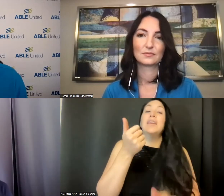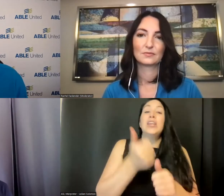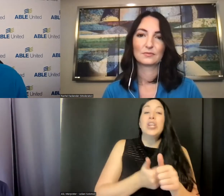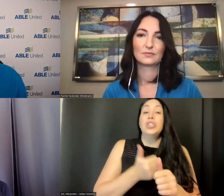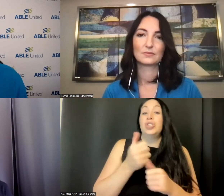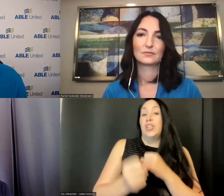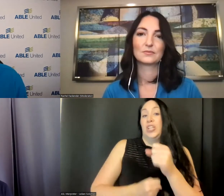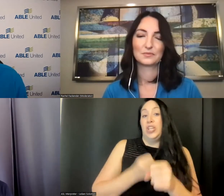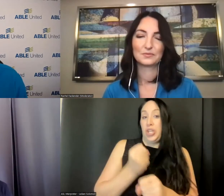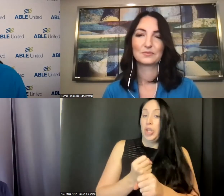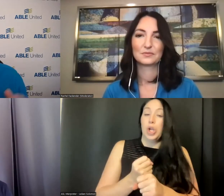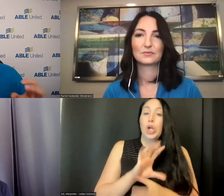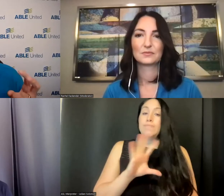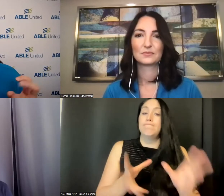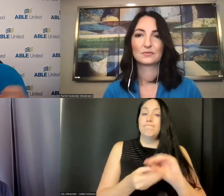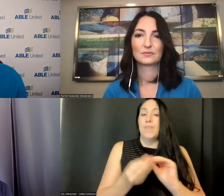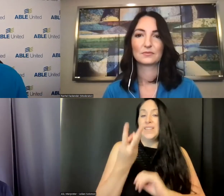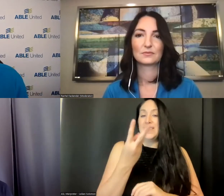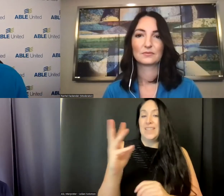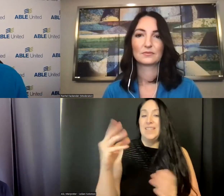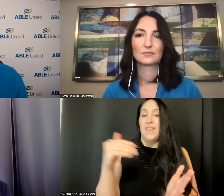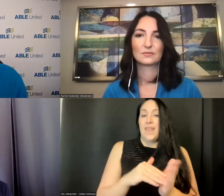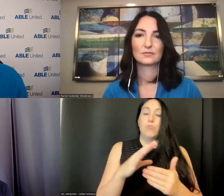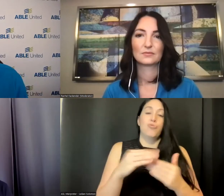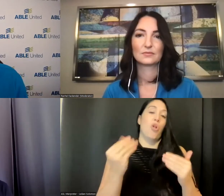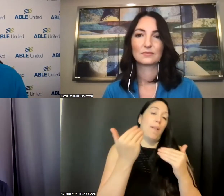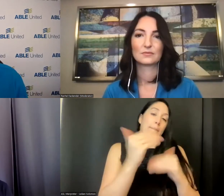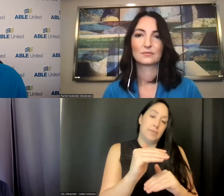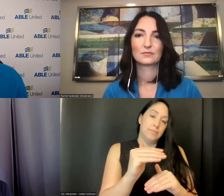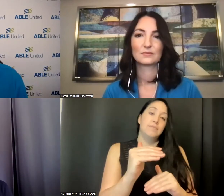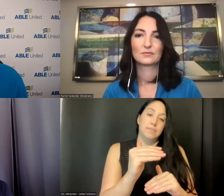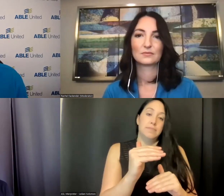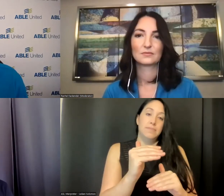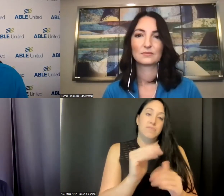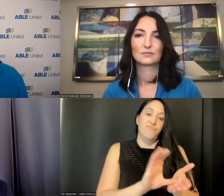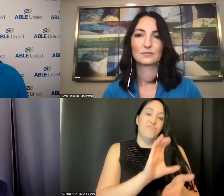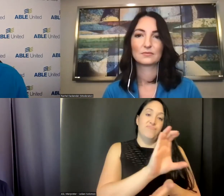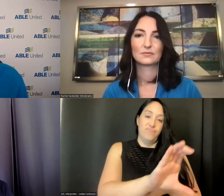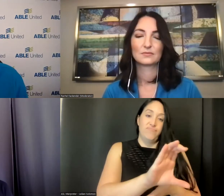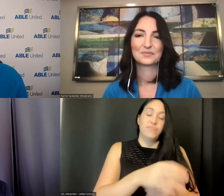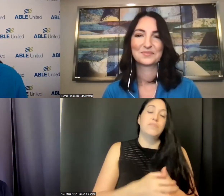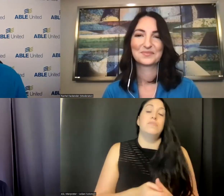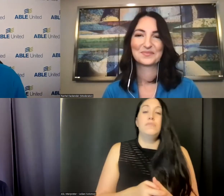all sources. So this is a commingled funds, if you would say. That's a term that's used for Social Security, I know